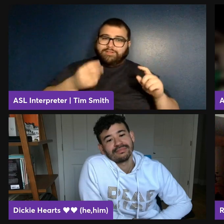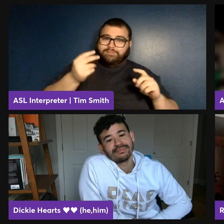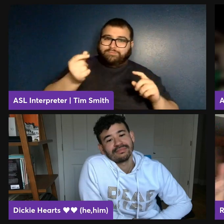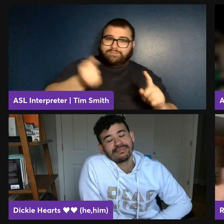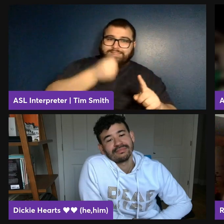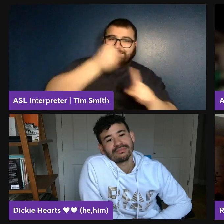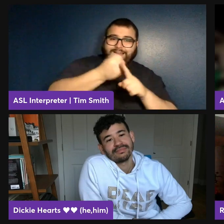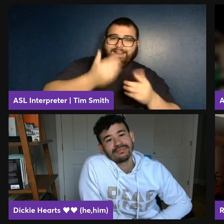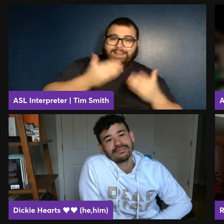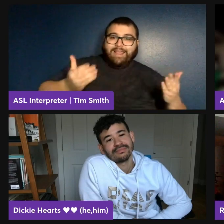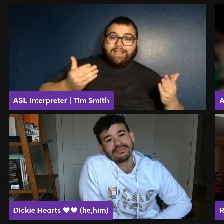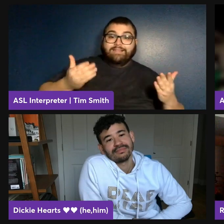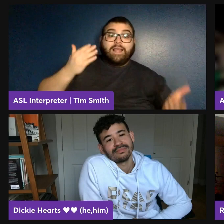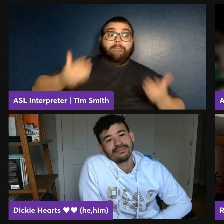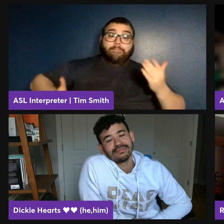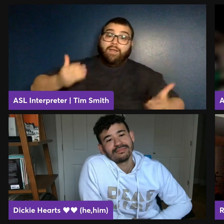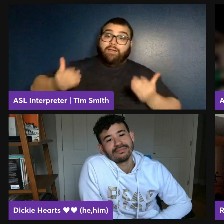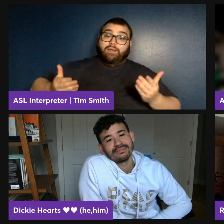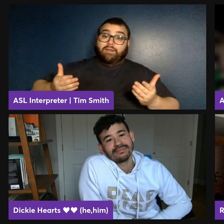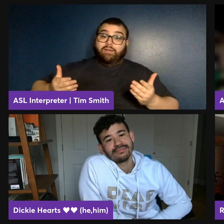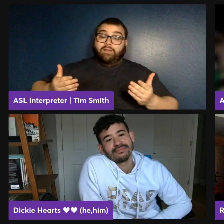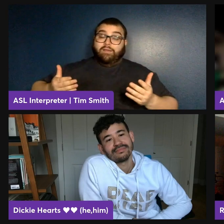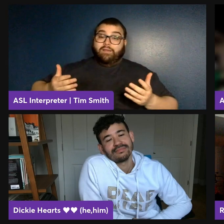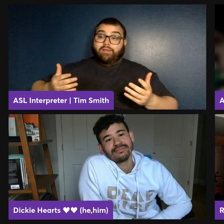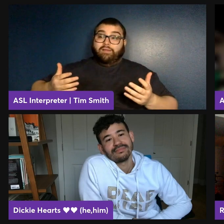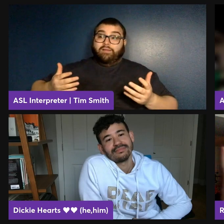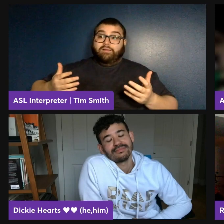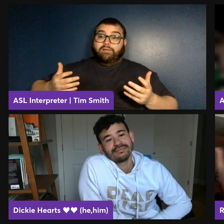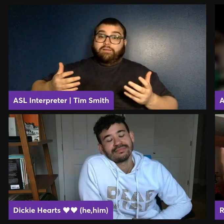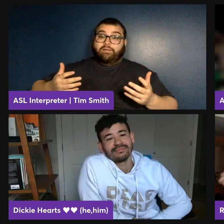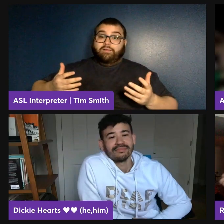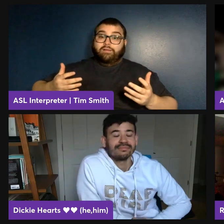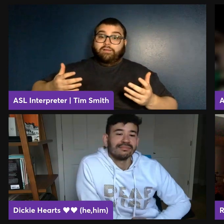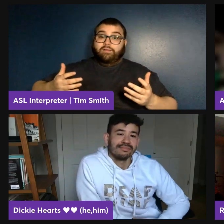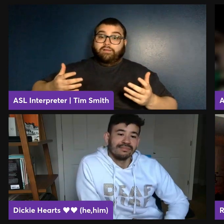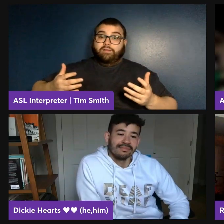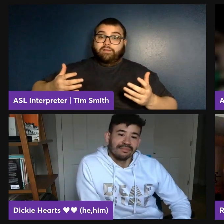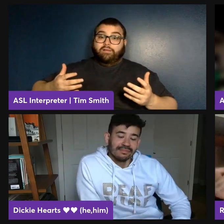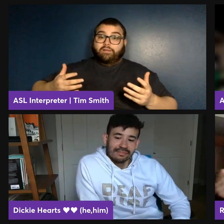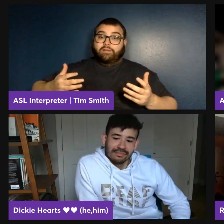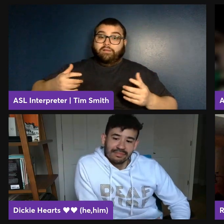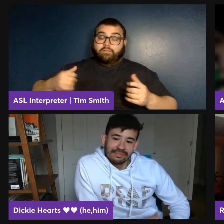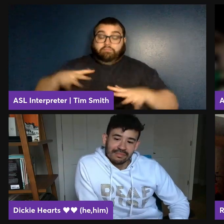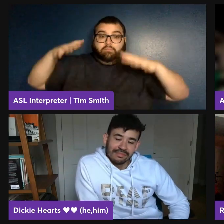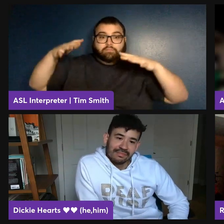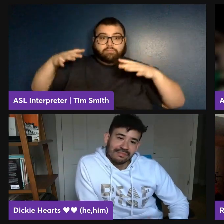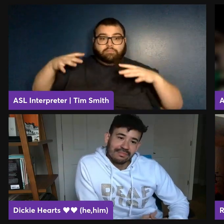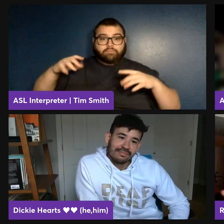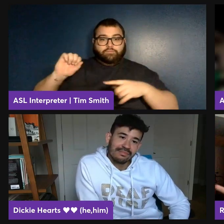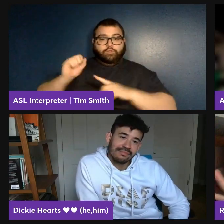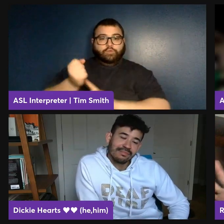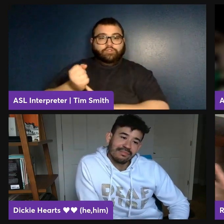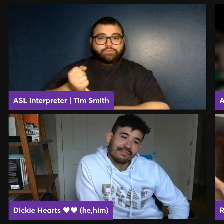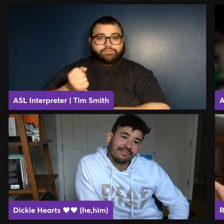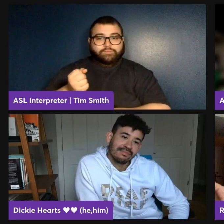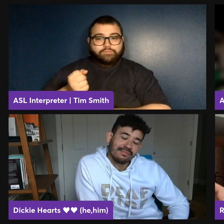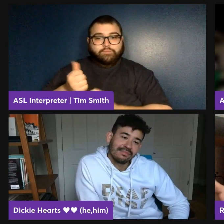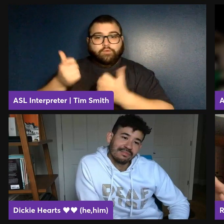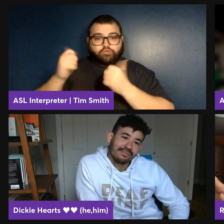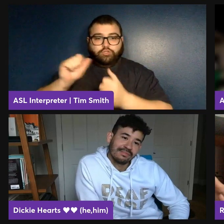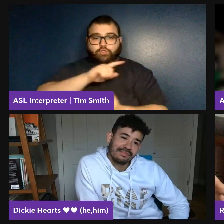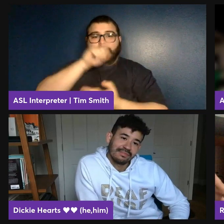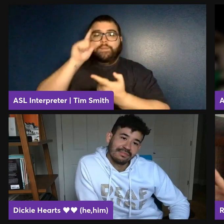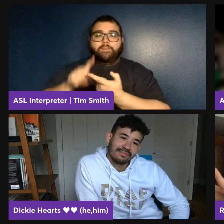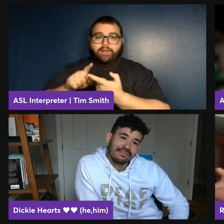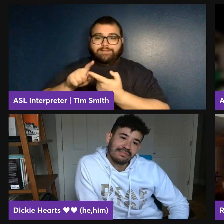some people might be, you know, a bit of a startle situation. And so we're trying to minimize that as